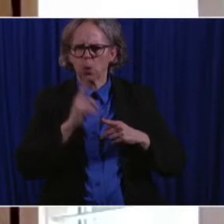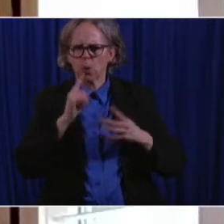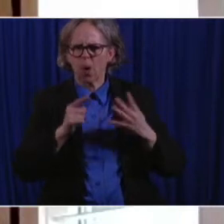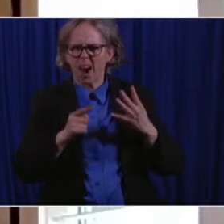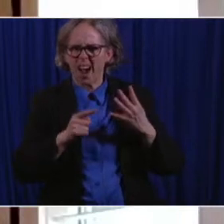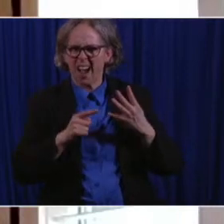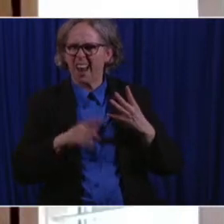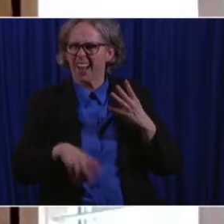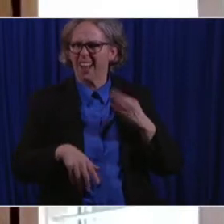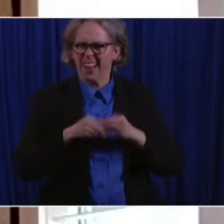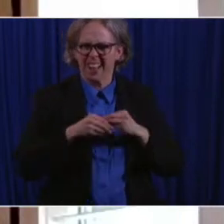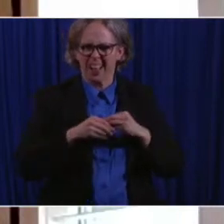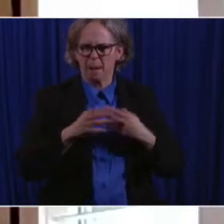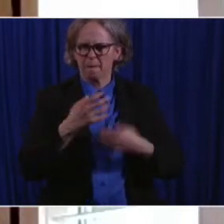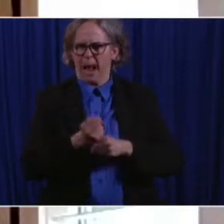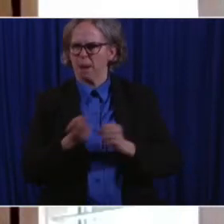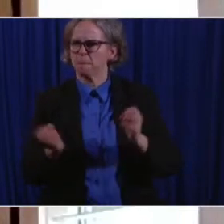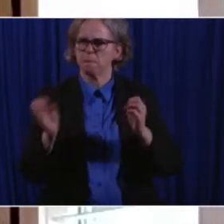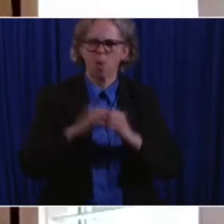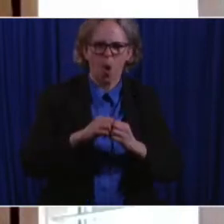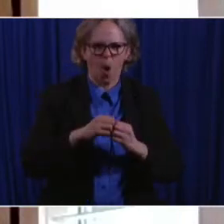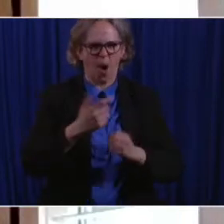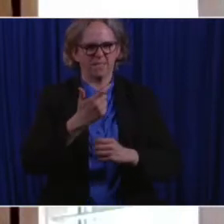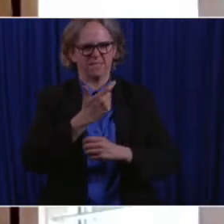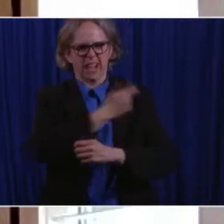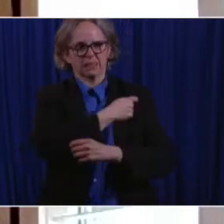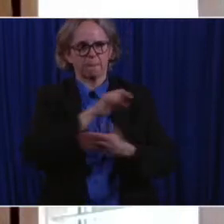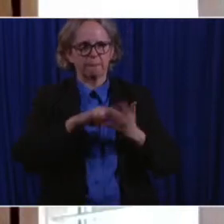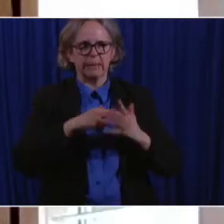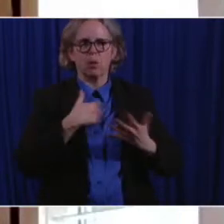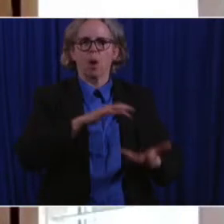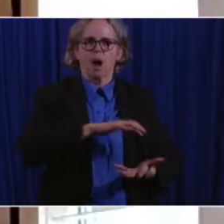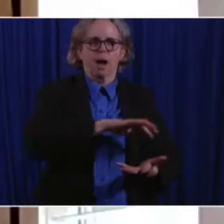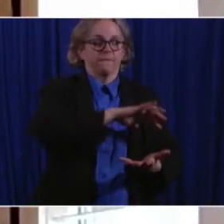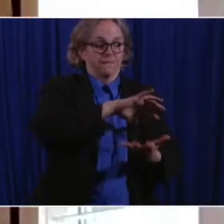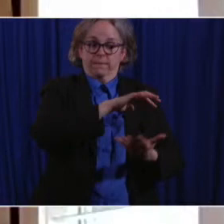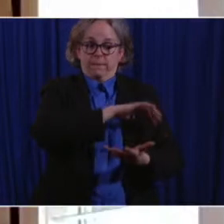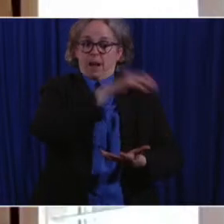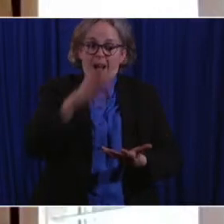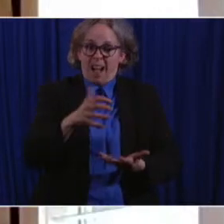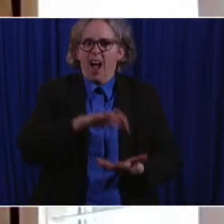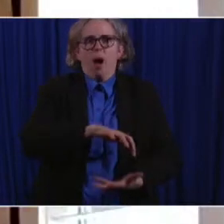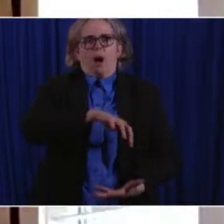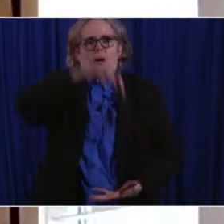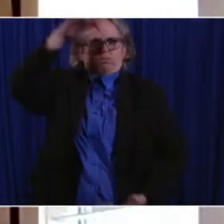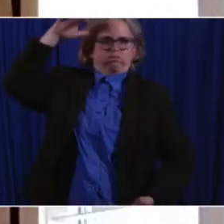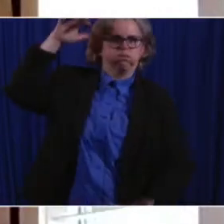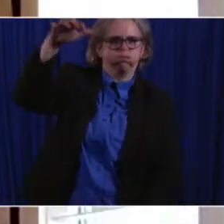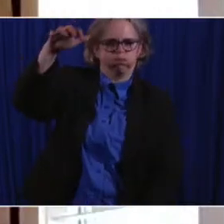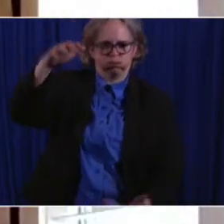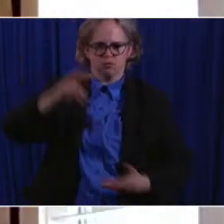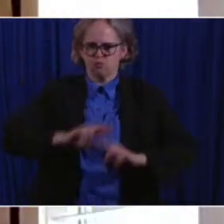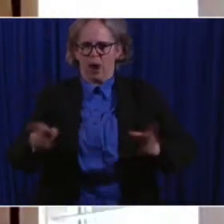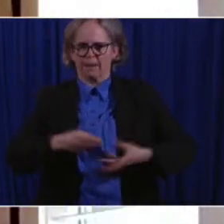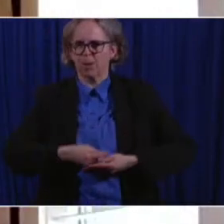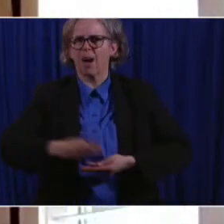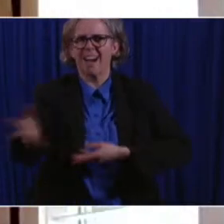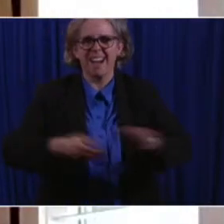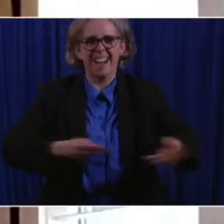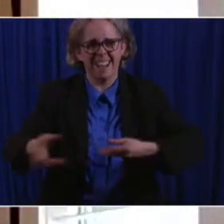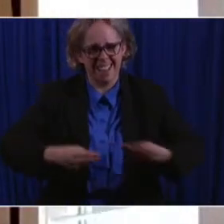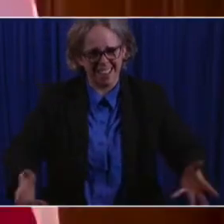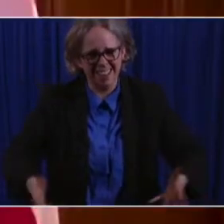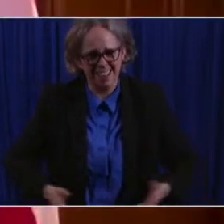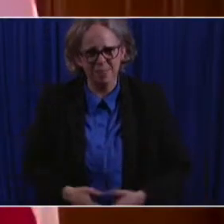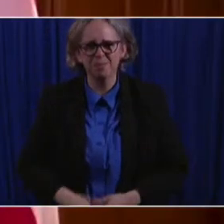continued increases in the access across the country to this important vaccine. Thank you,